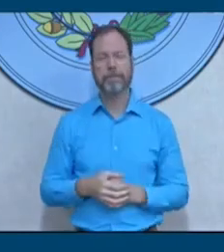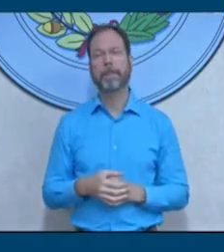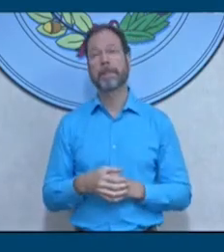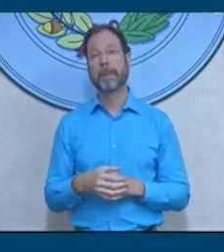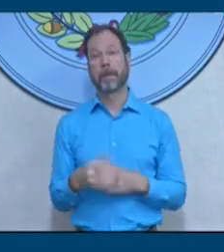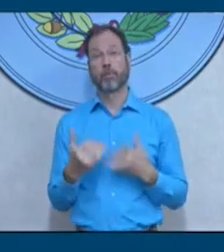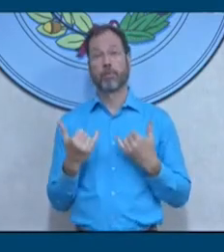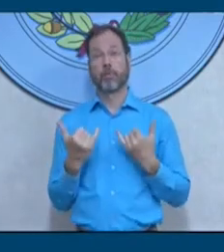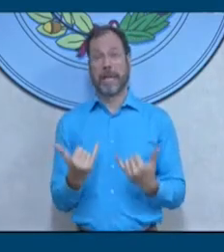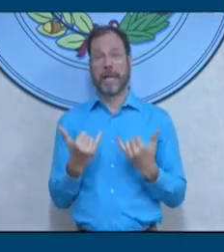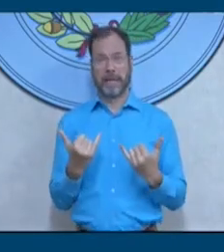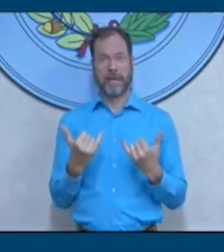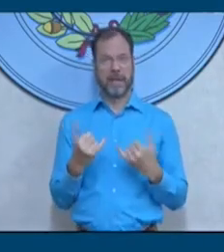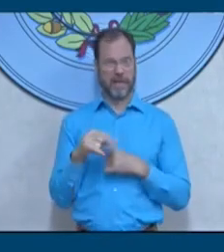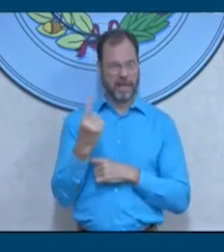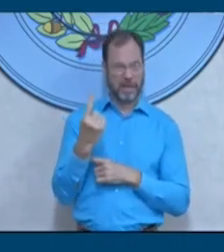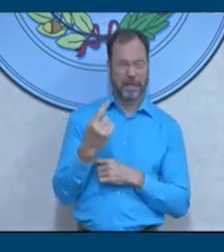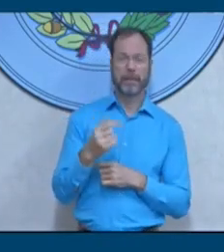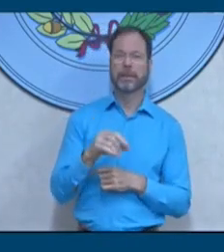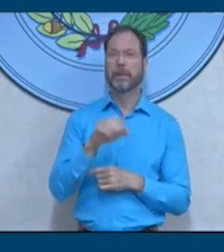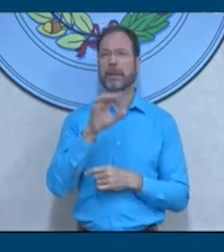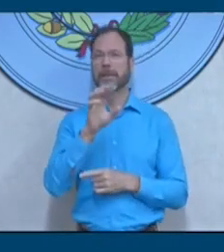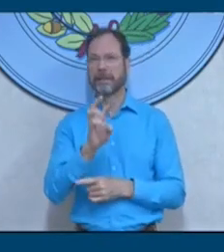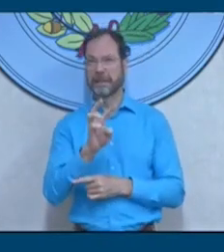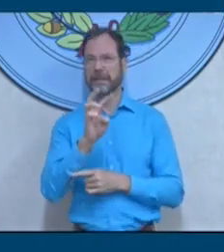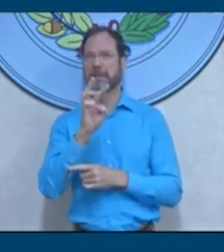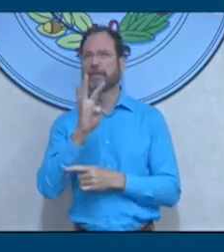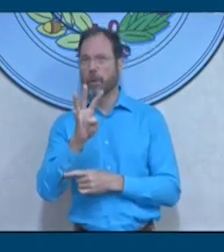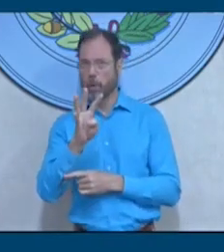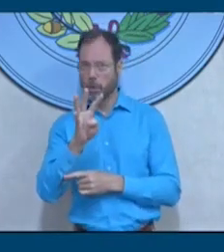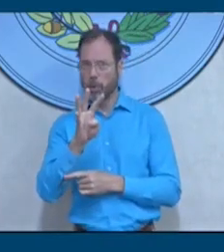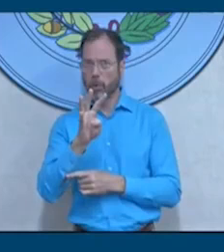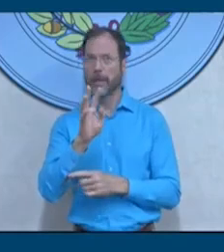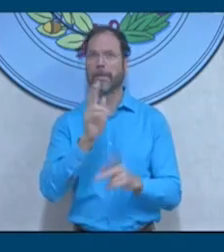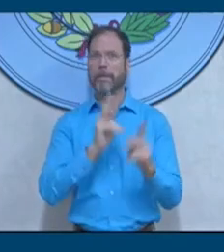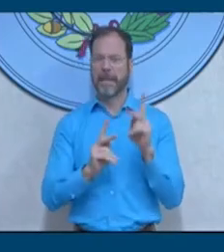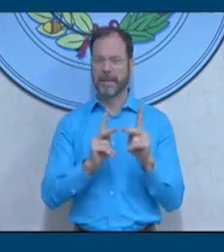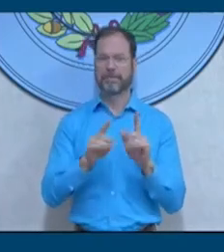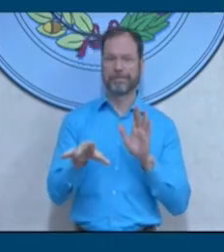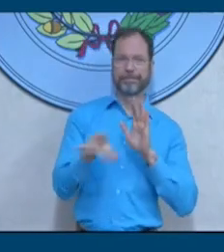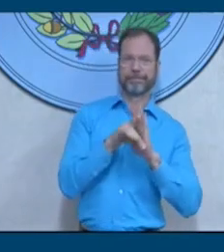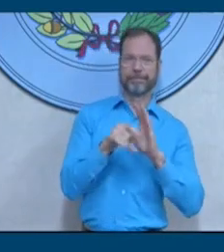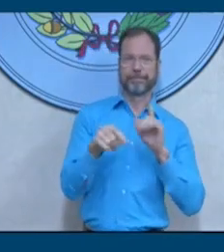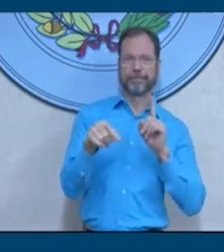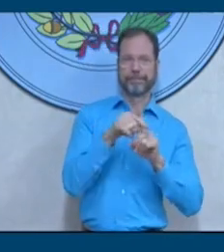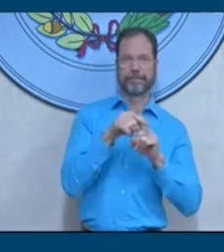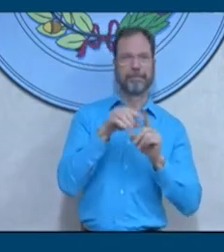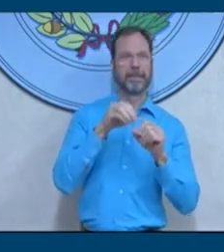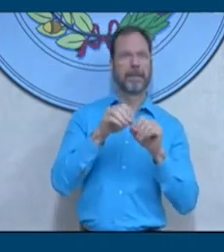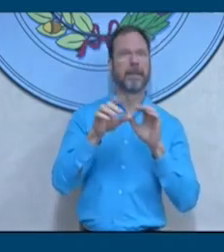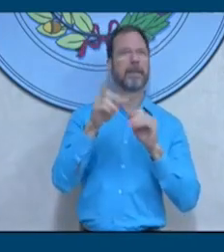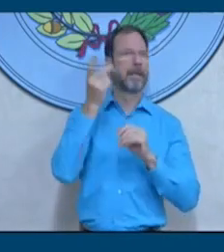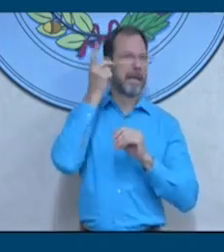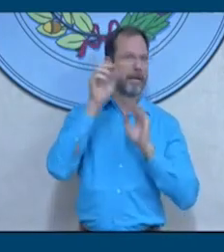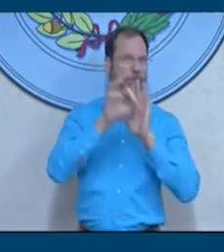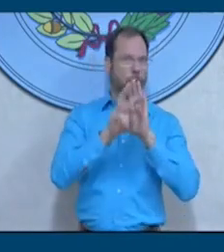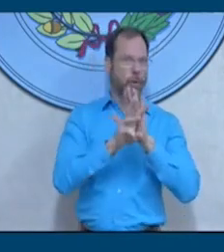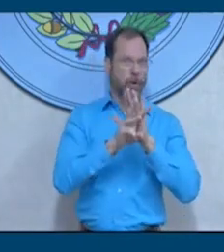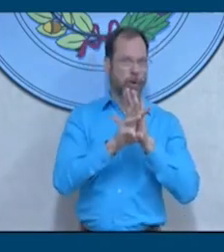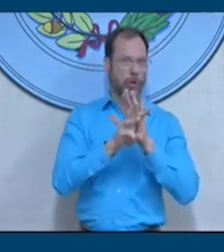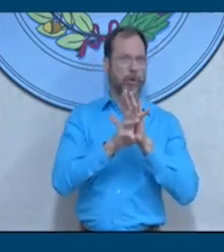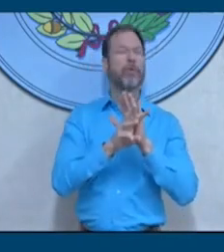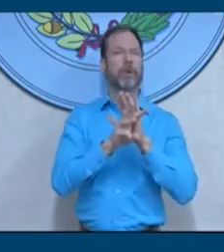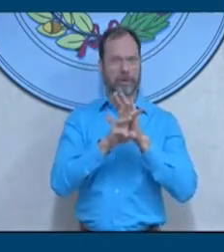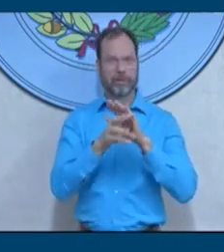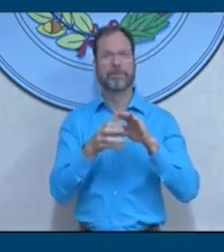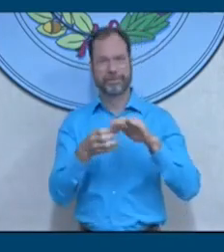Today, there were 64 people who tested positive in the Dallas-Fort Worth area who were added